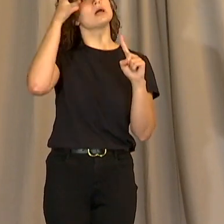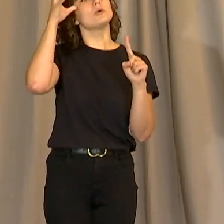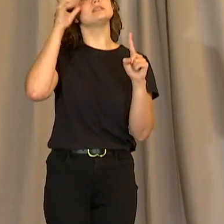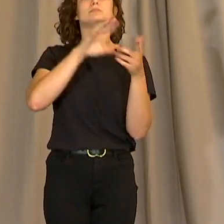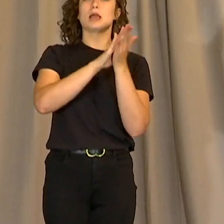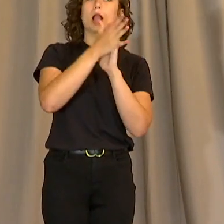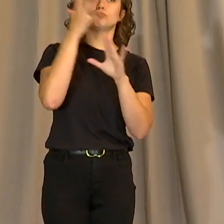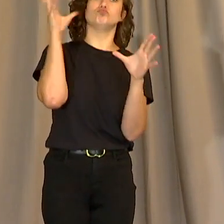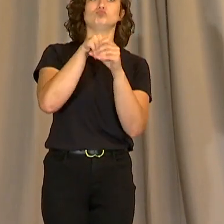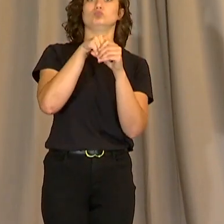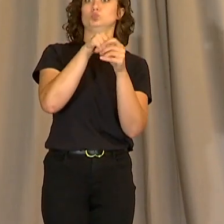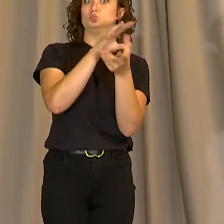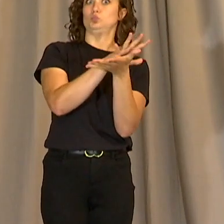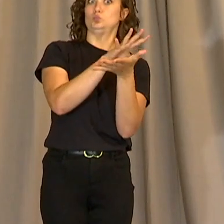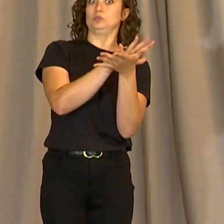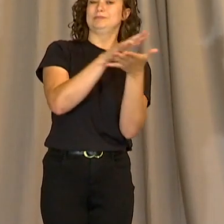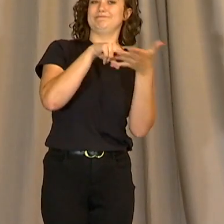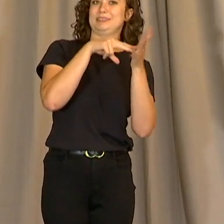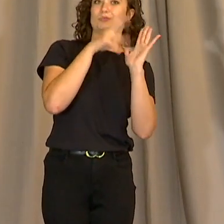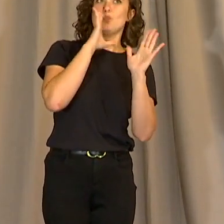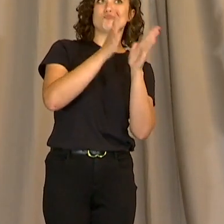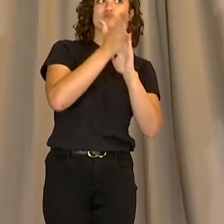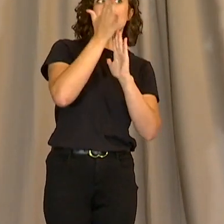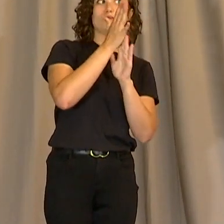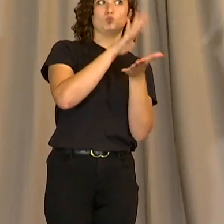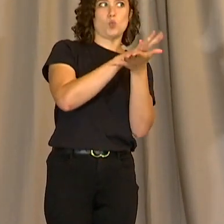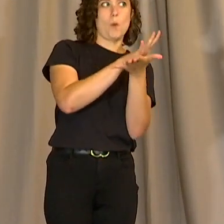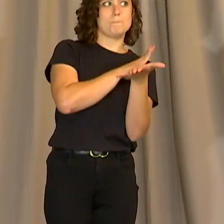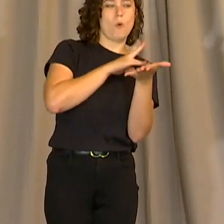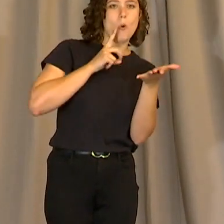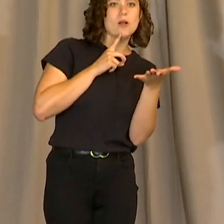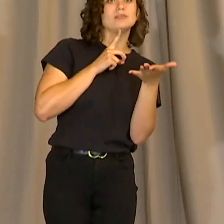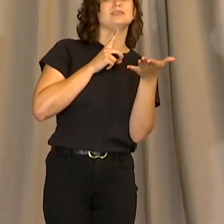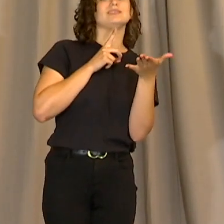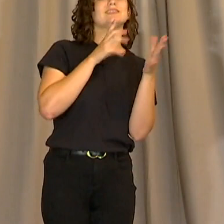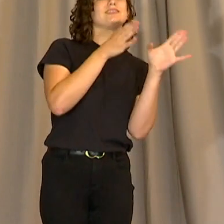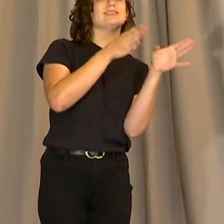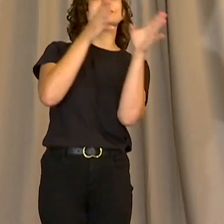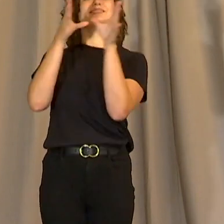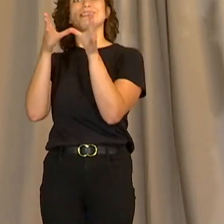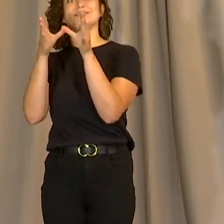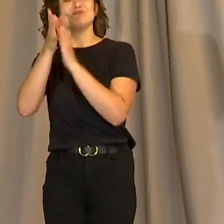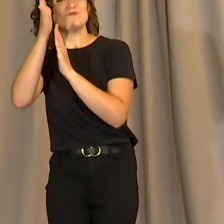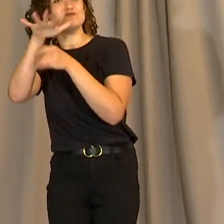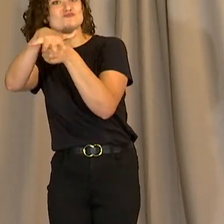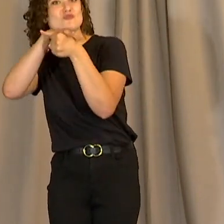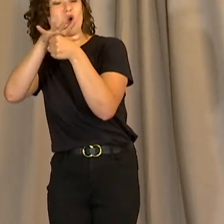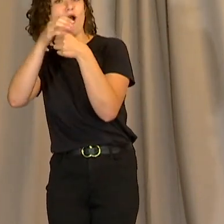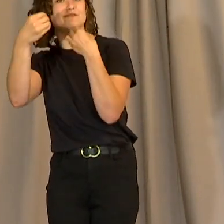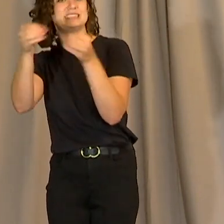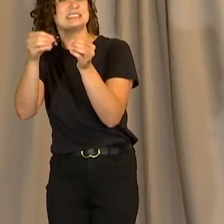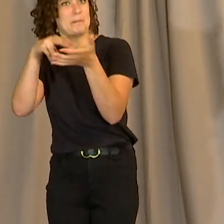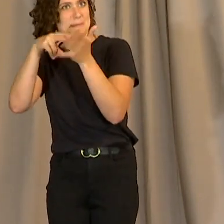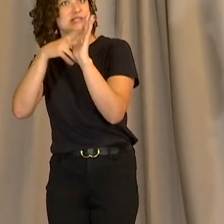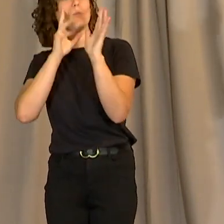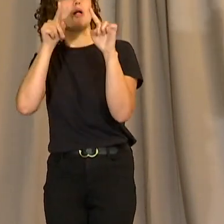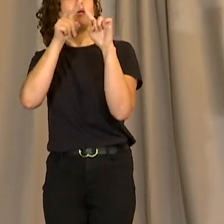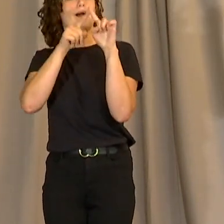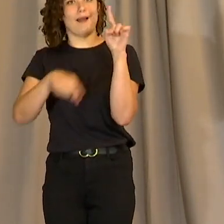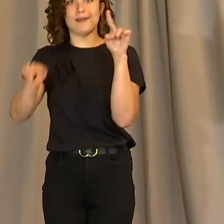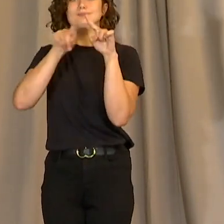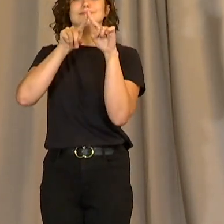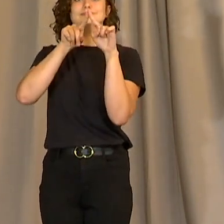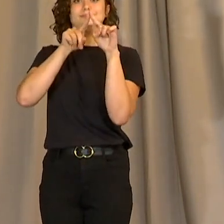for the school board and then run for local office. And that's where that cycle gets complete back to the policy, right? When the